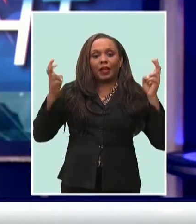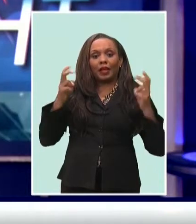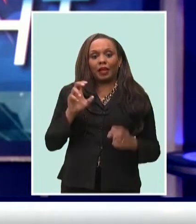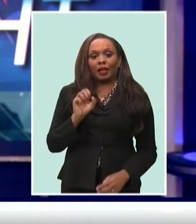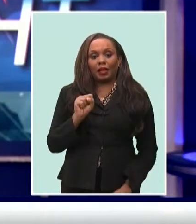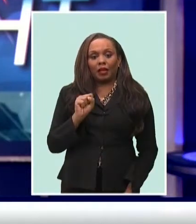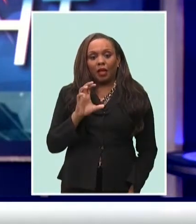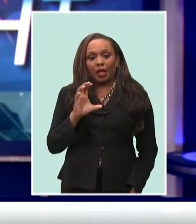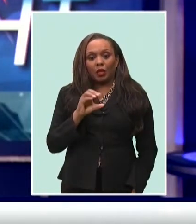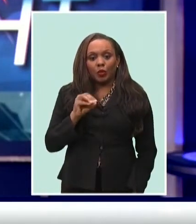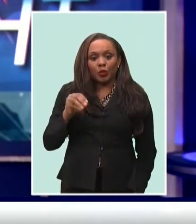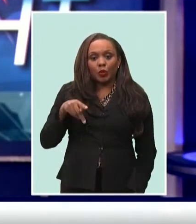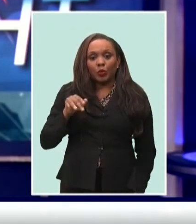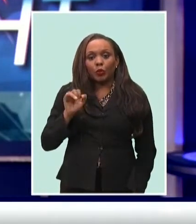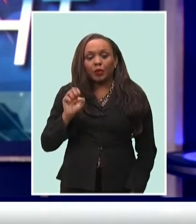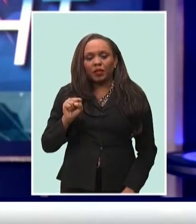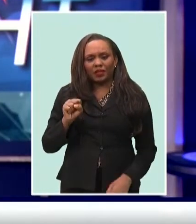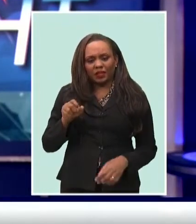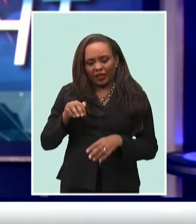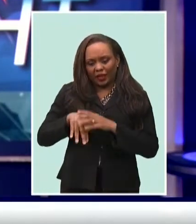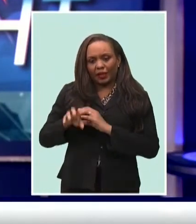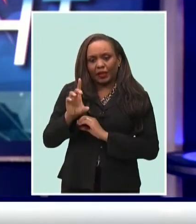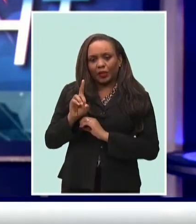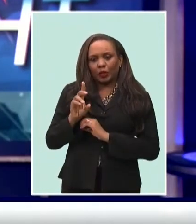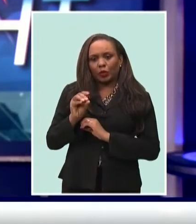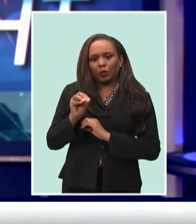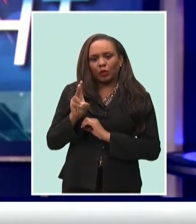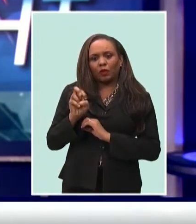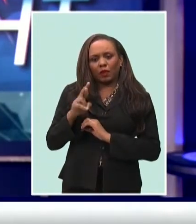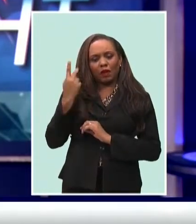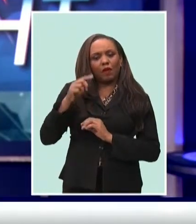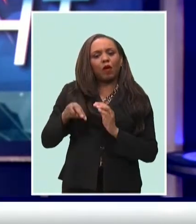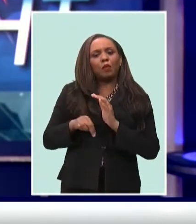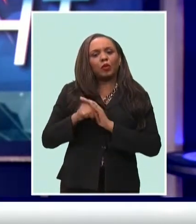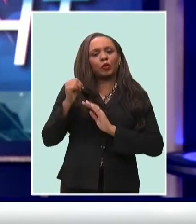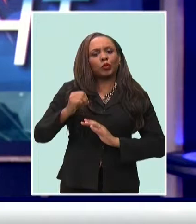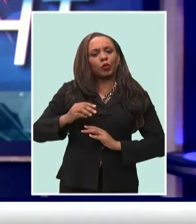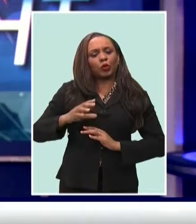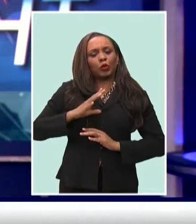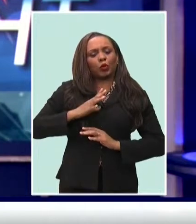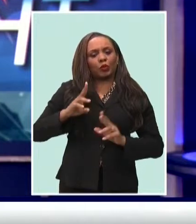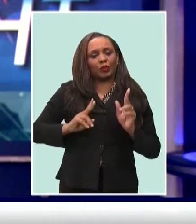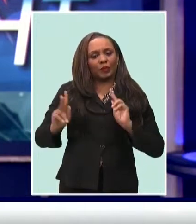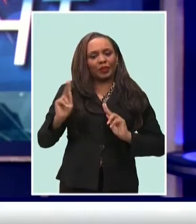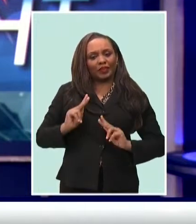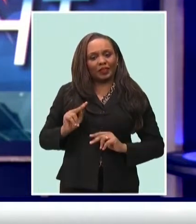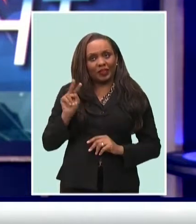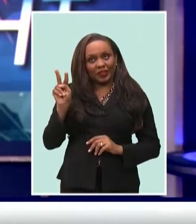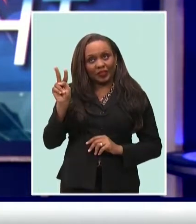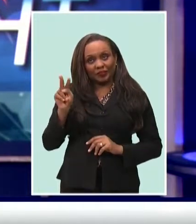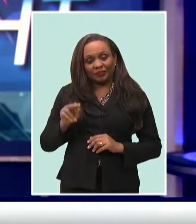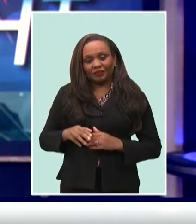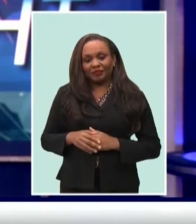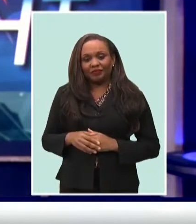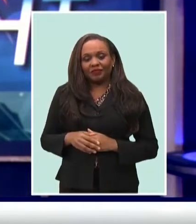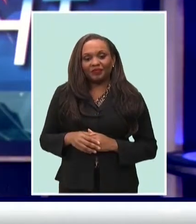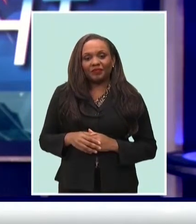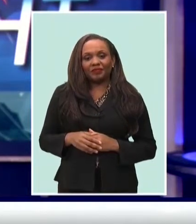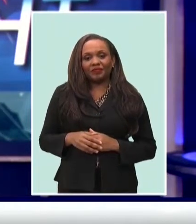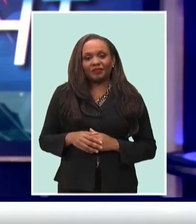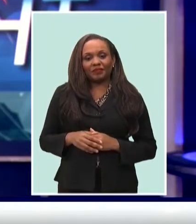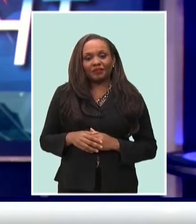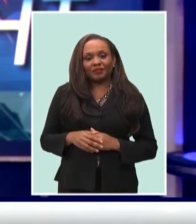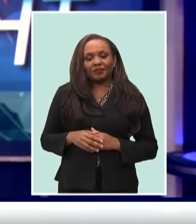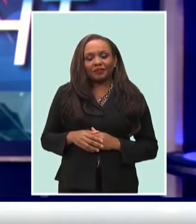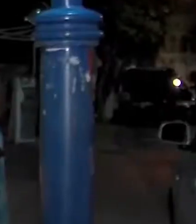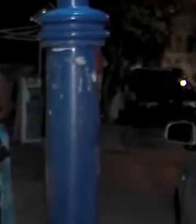prayers have been answered with Scoopies in Dover. Shane Jones visited that bar and grill recently. When you